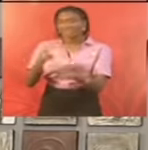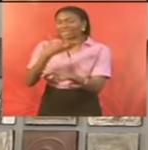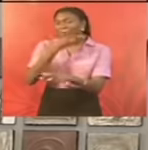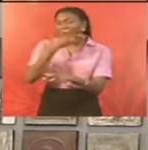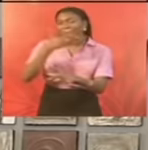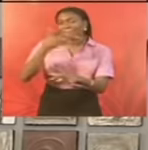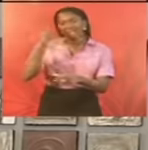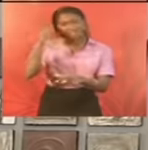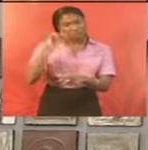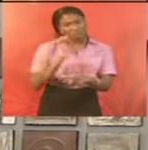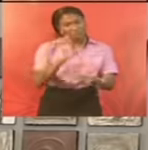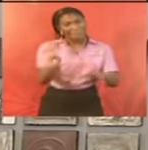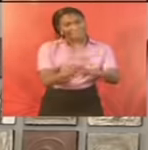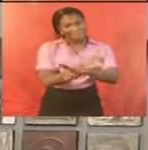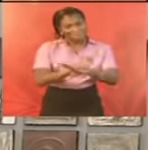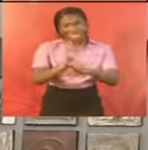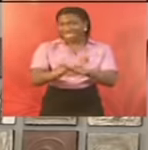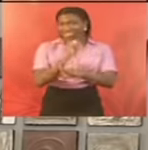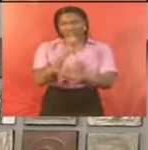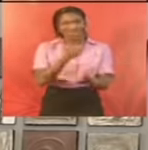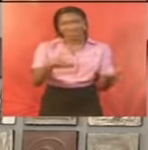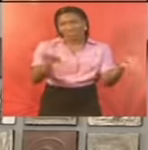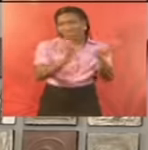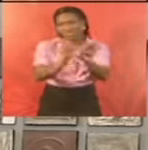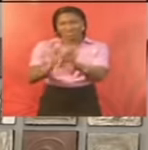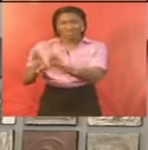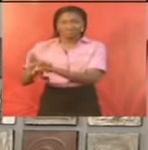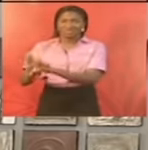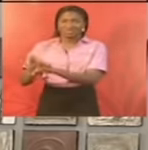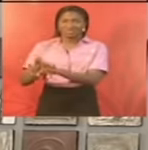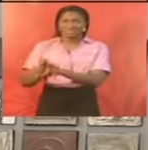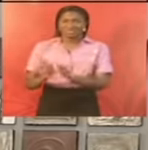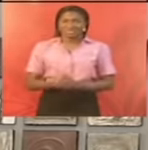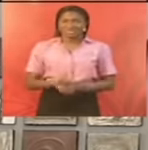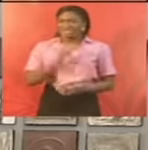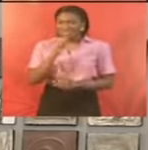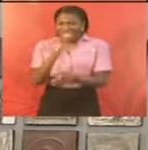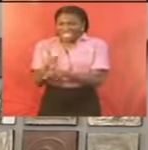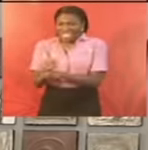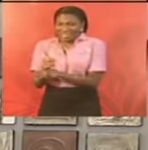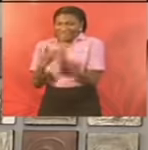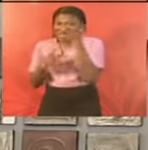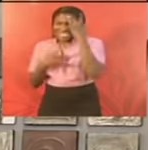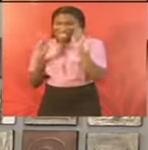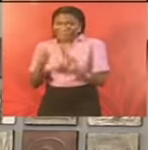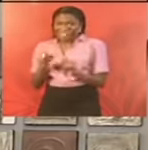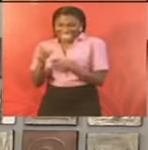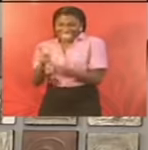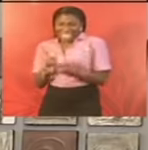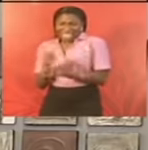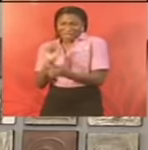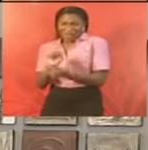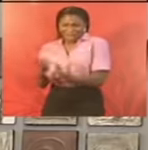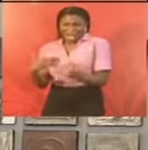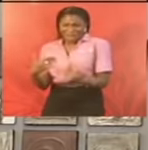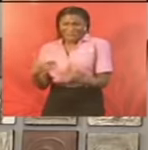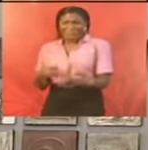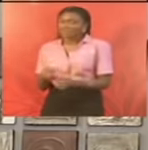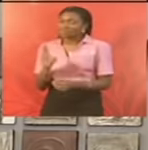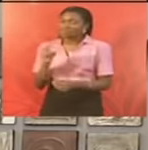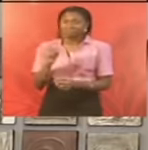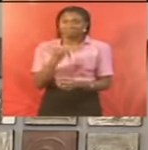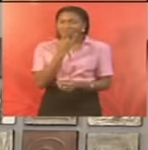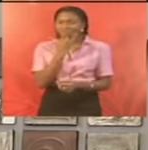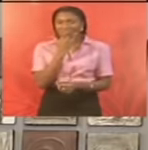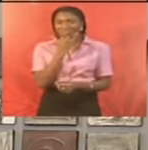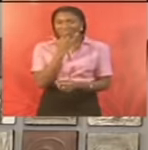and your business continuity is maintained, as opposed to keeping ill persons within the workplace. So we do want to emphasize that and to ask people